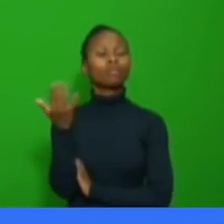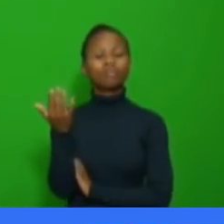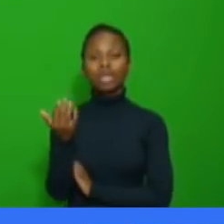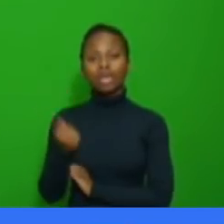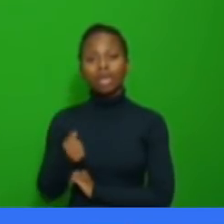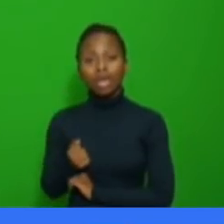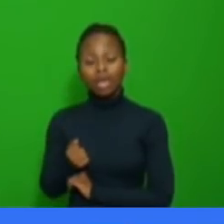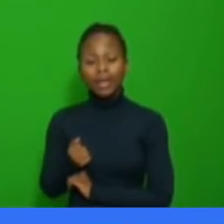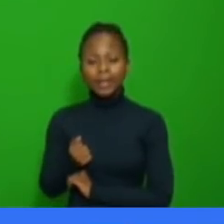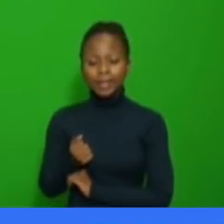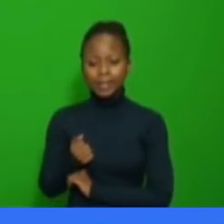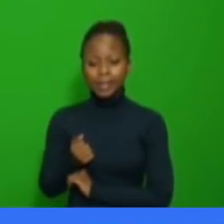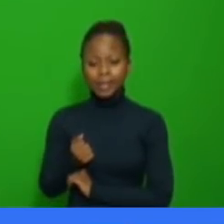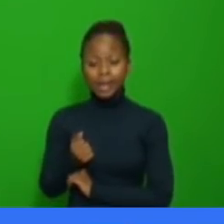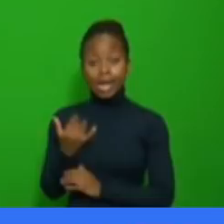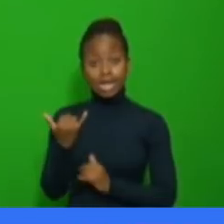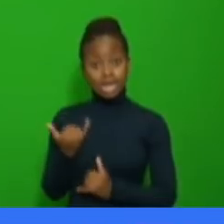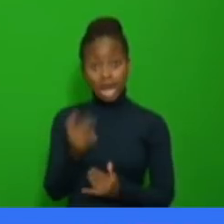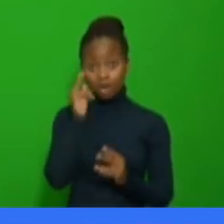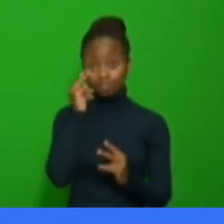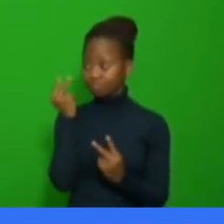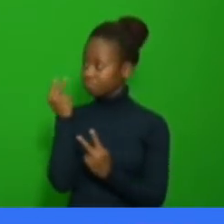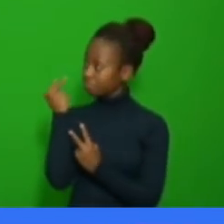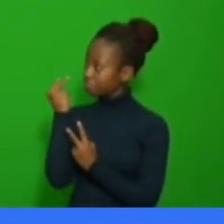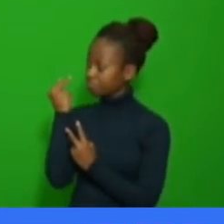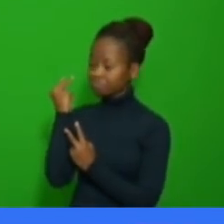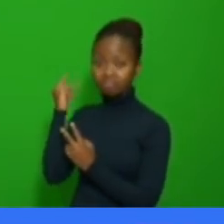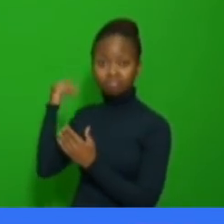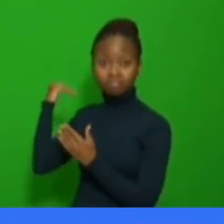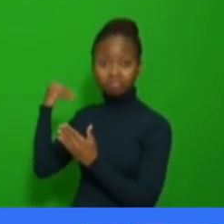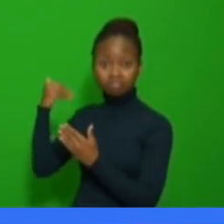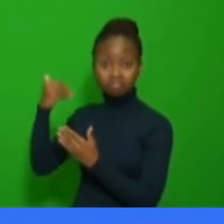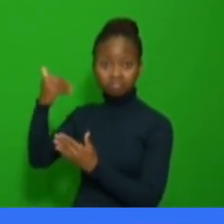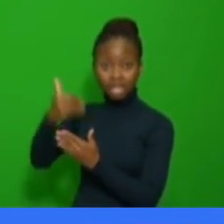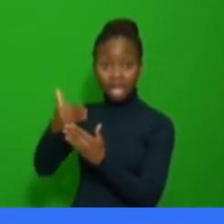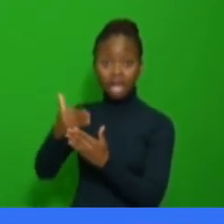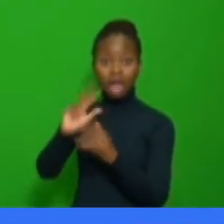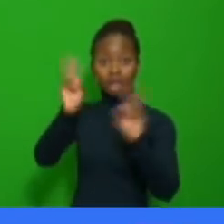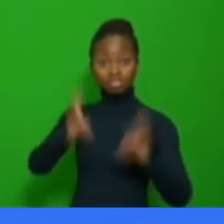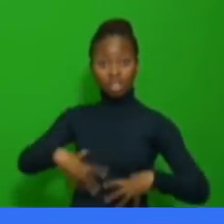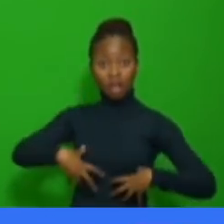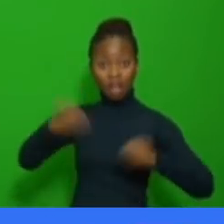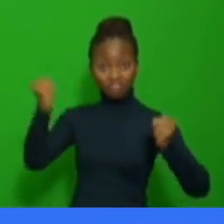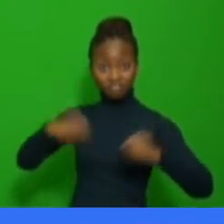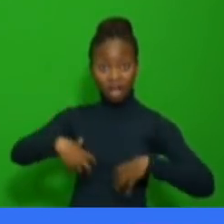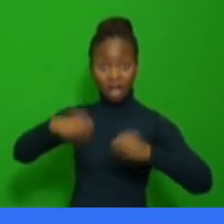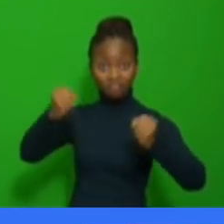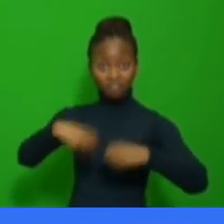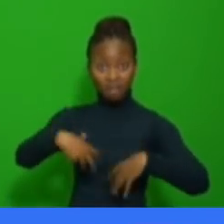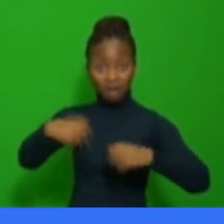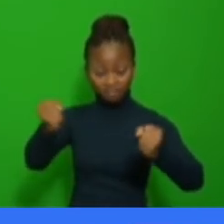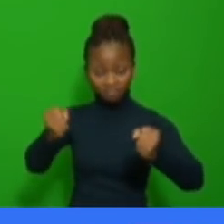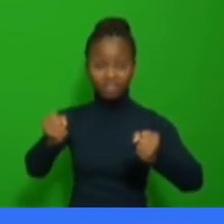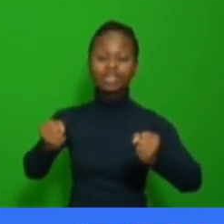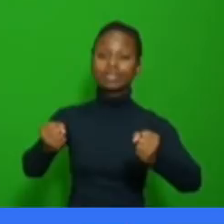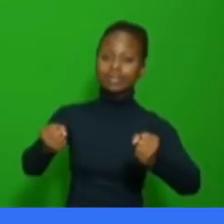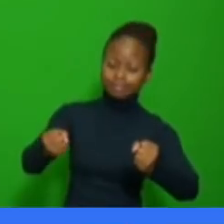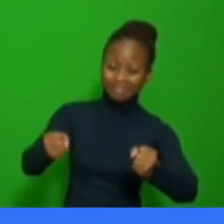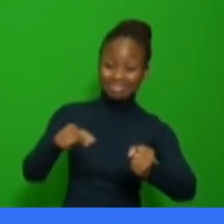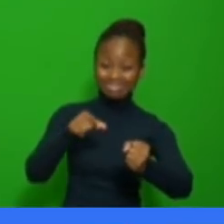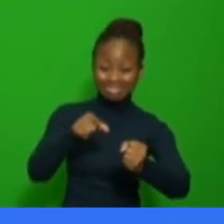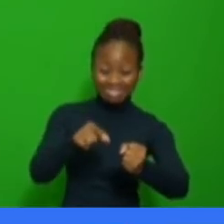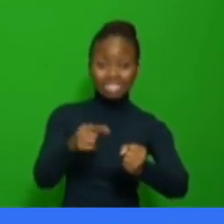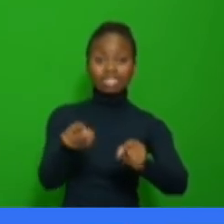what we have seen with load shedding is that it also fits itself